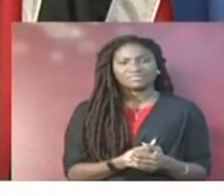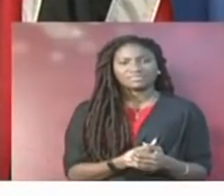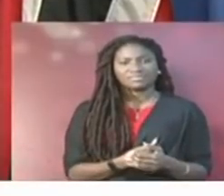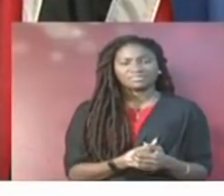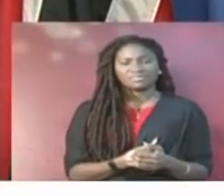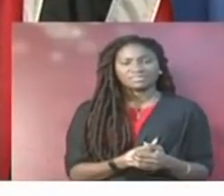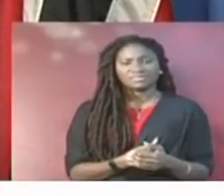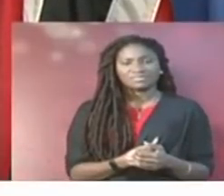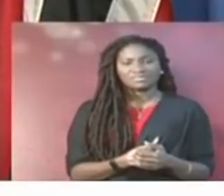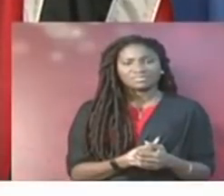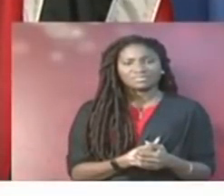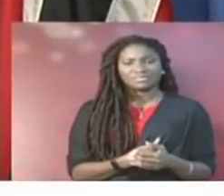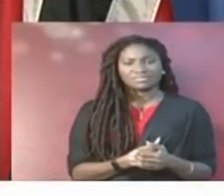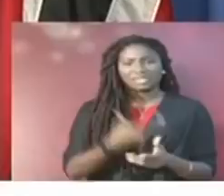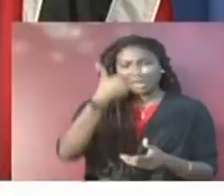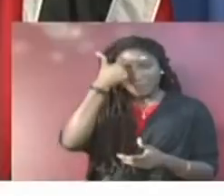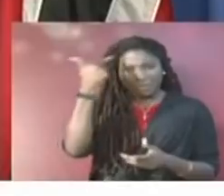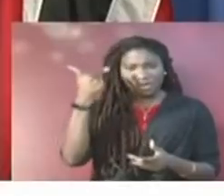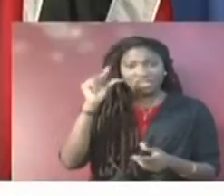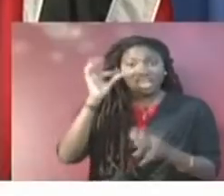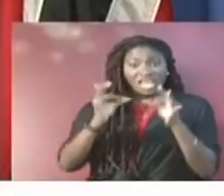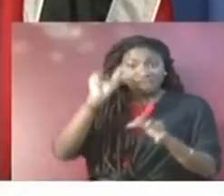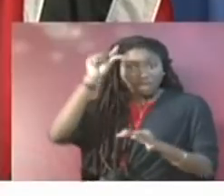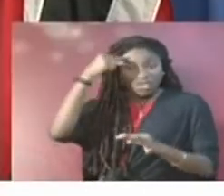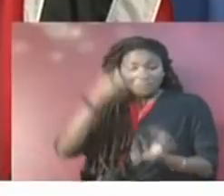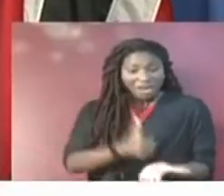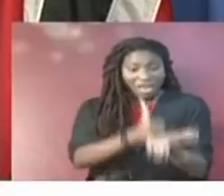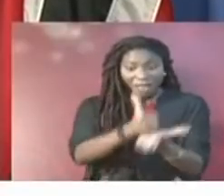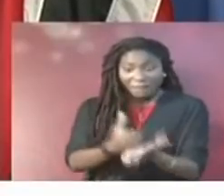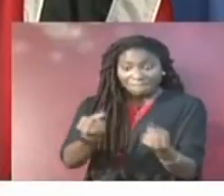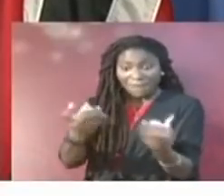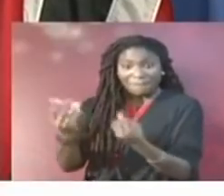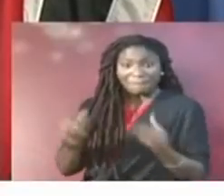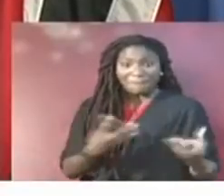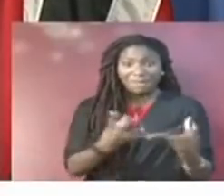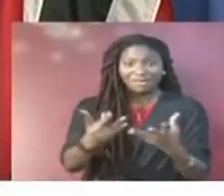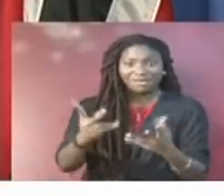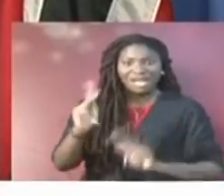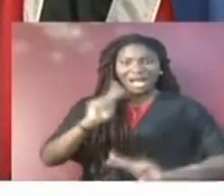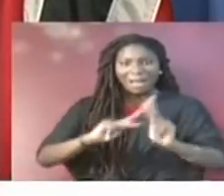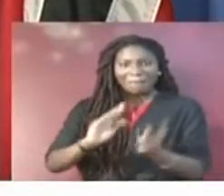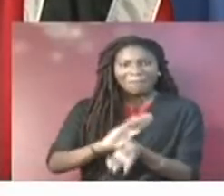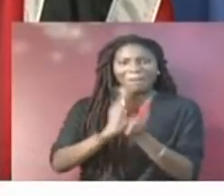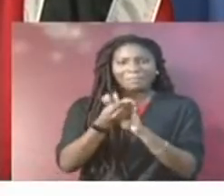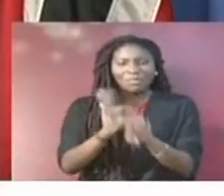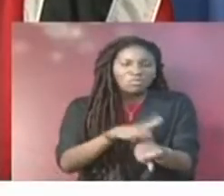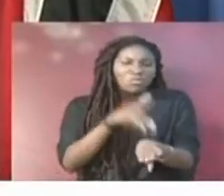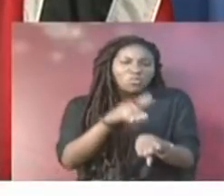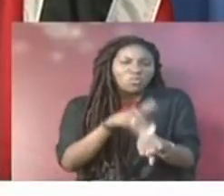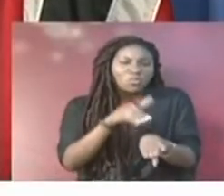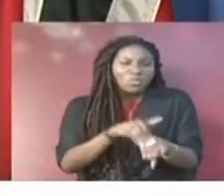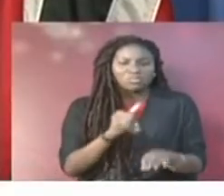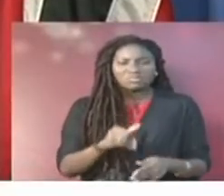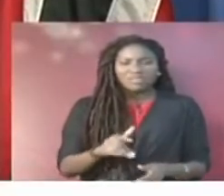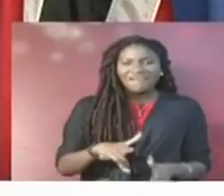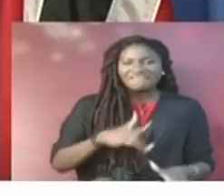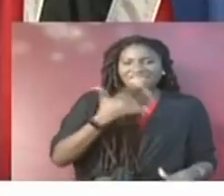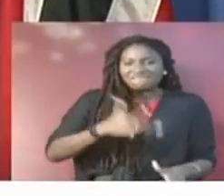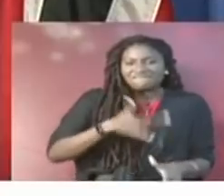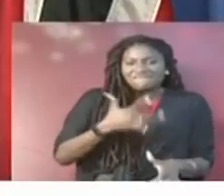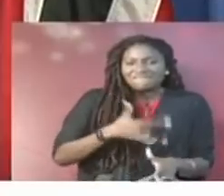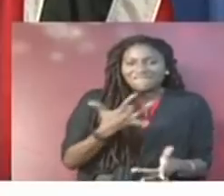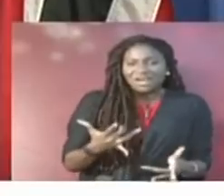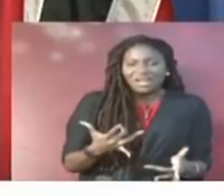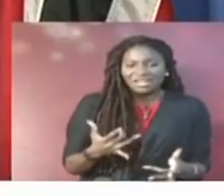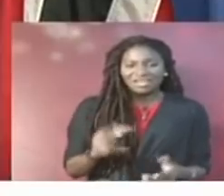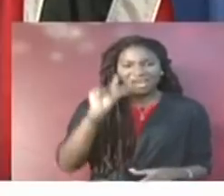it has the effect of giving you the impression that all fall down. All has not fallen down. And we are in a